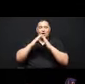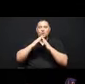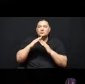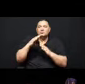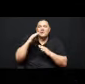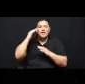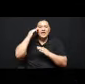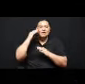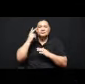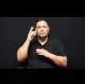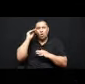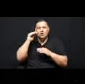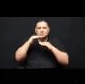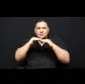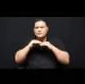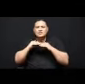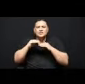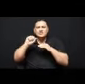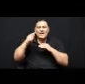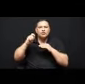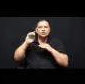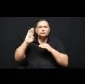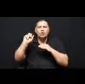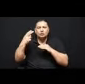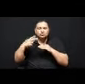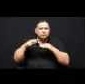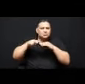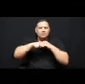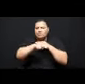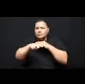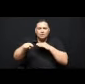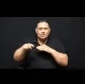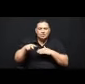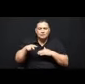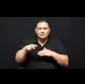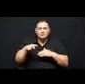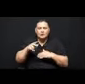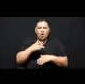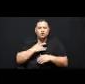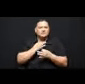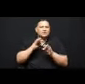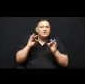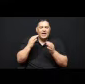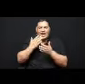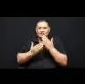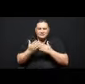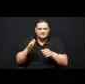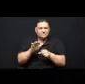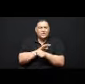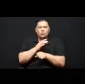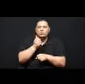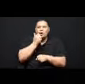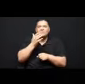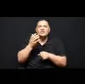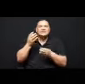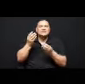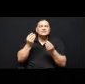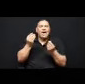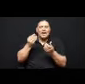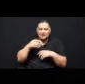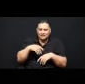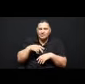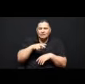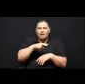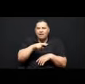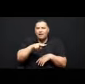down. Hearts free and hands filled with warm sand, the boys look across the valley floor, track the iron line